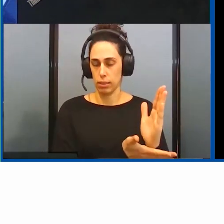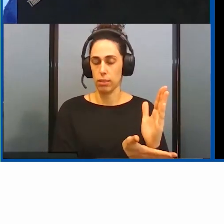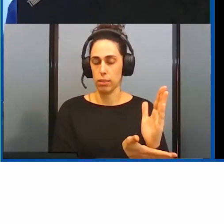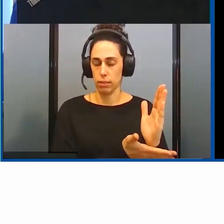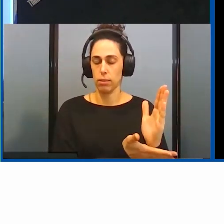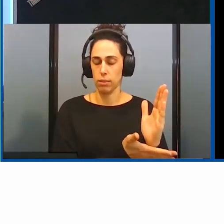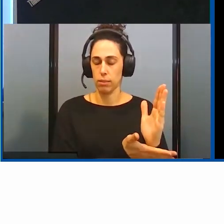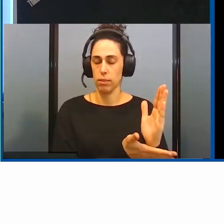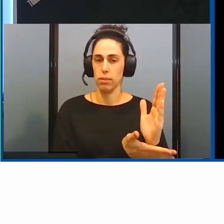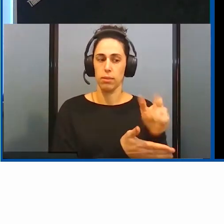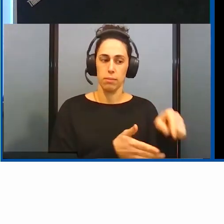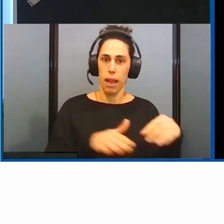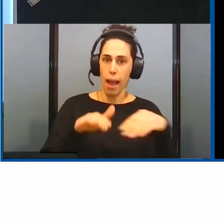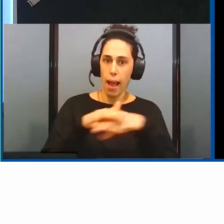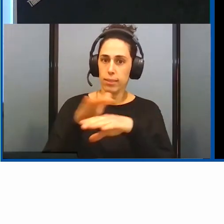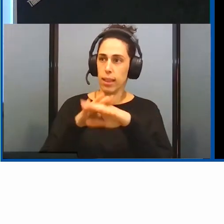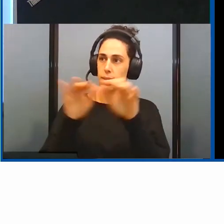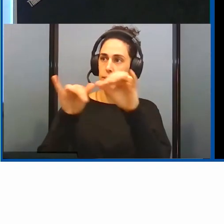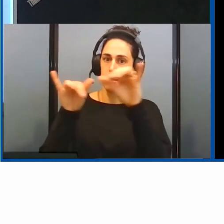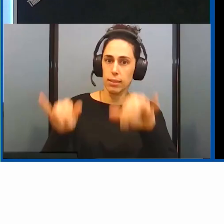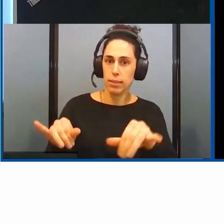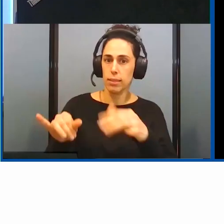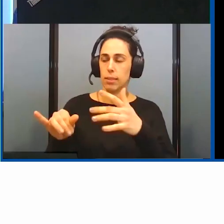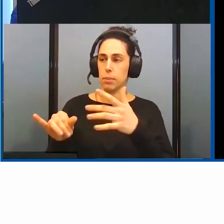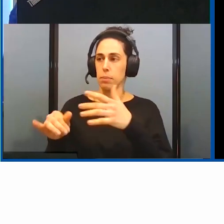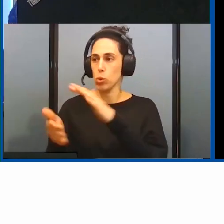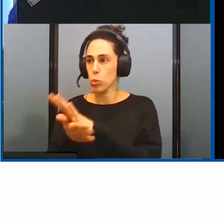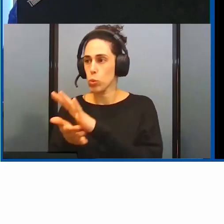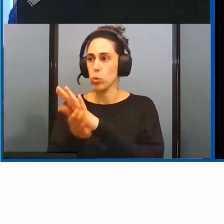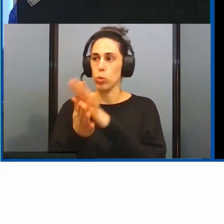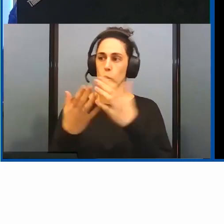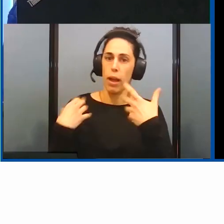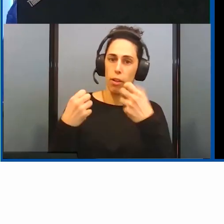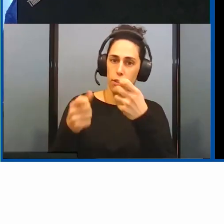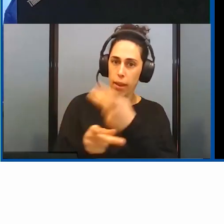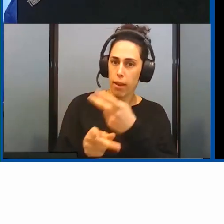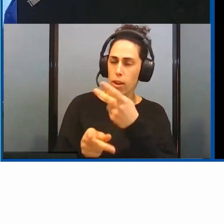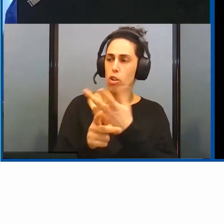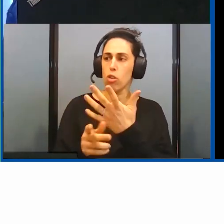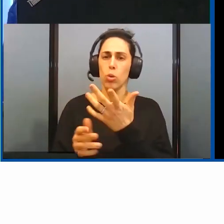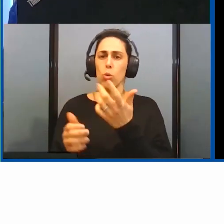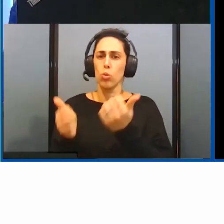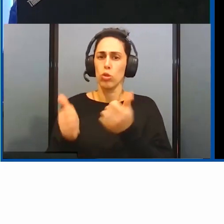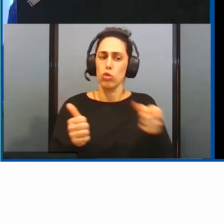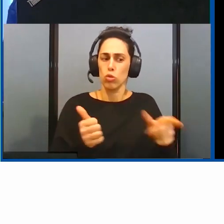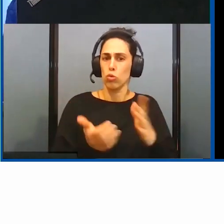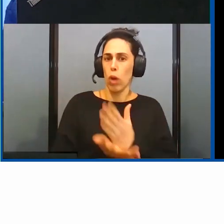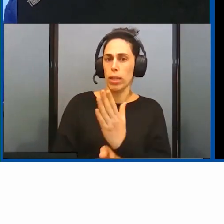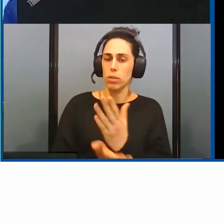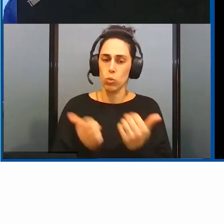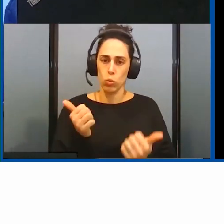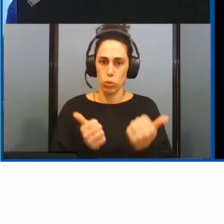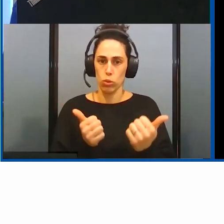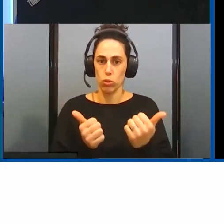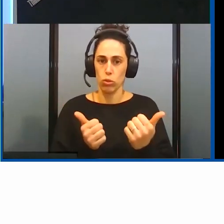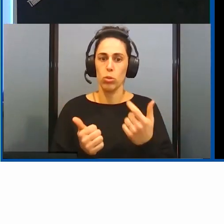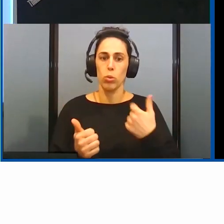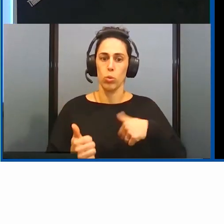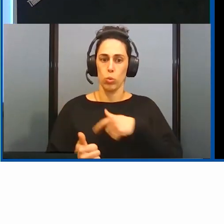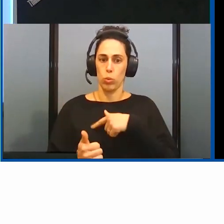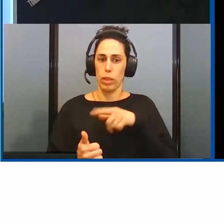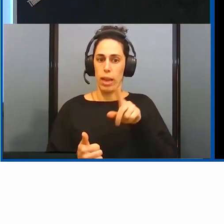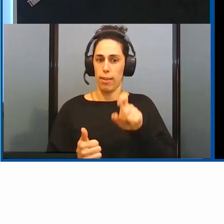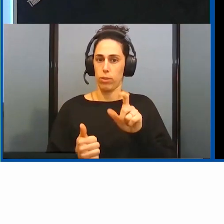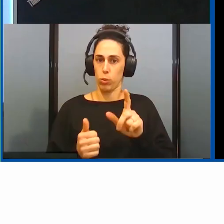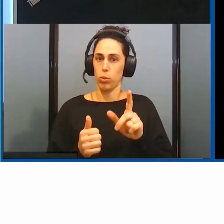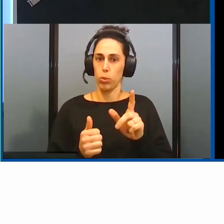responds. Knowing where protection apply and where they don't allows us to support better